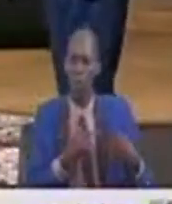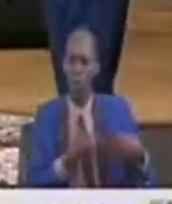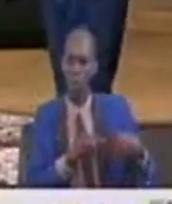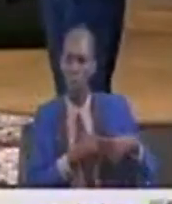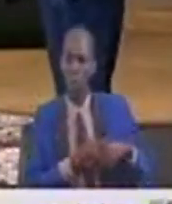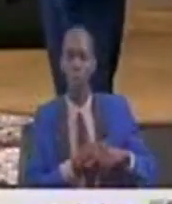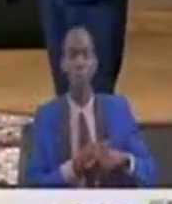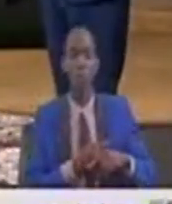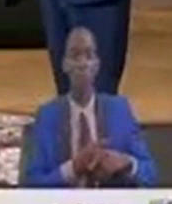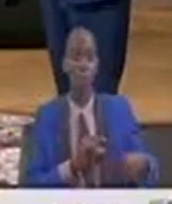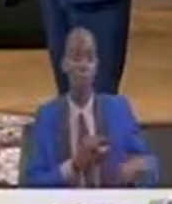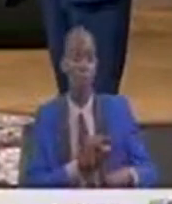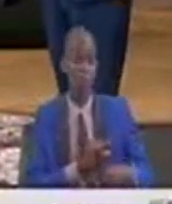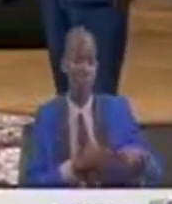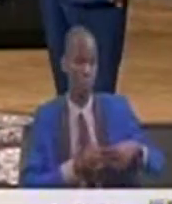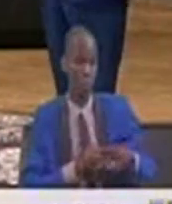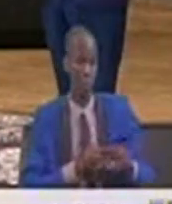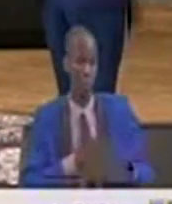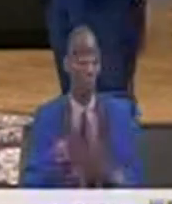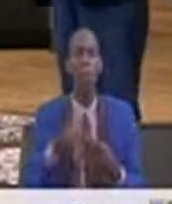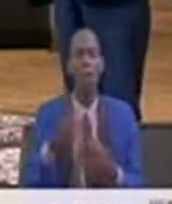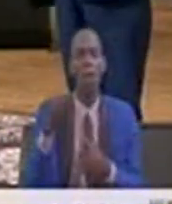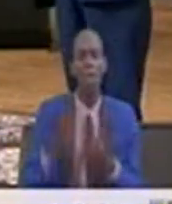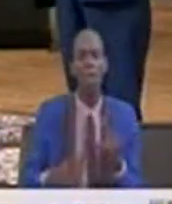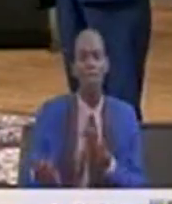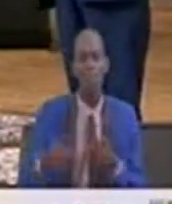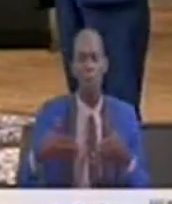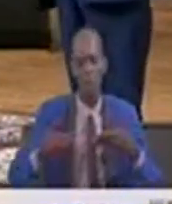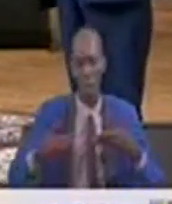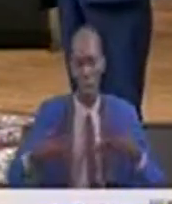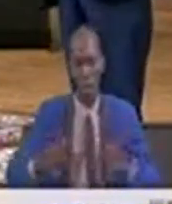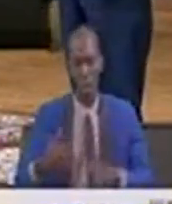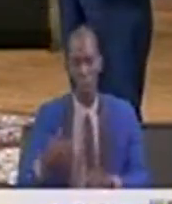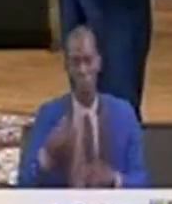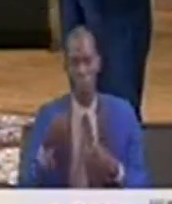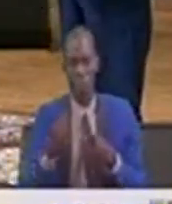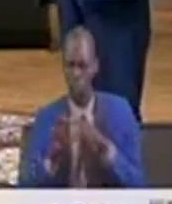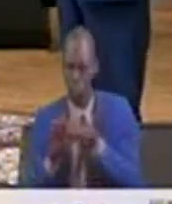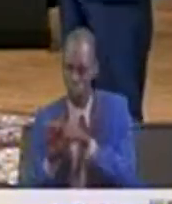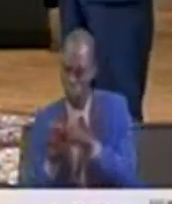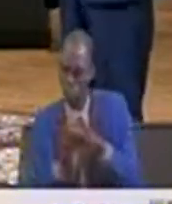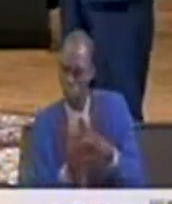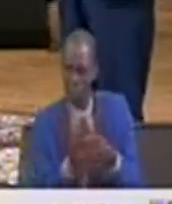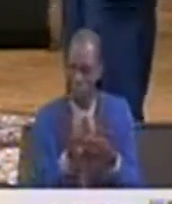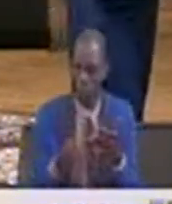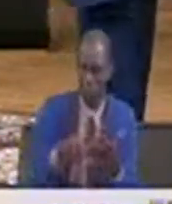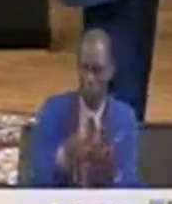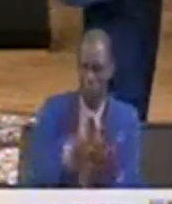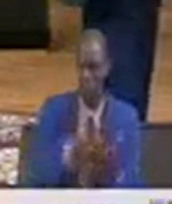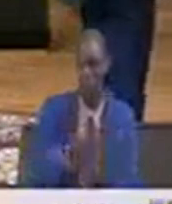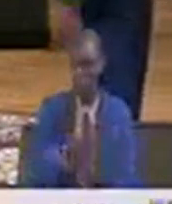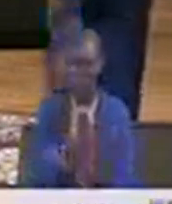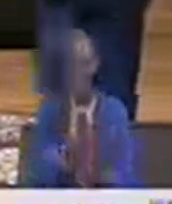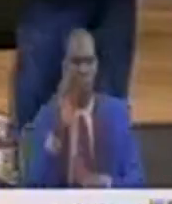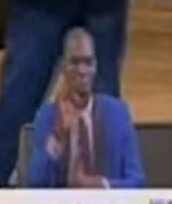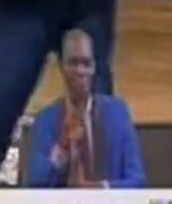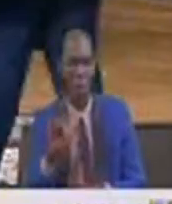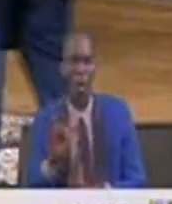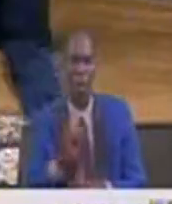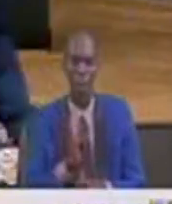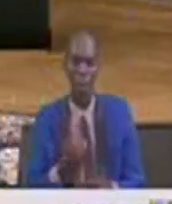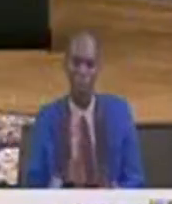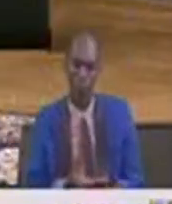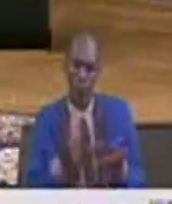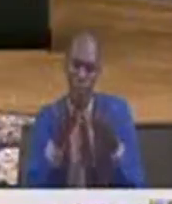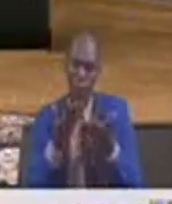you allow me to watch over you? And while I'm trying to watch over you in preaching, and I make the details